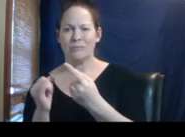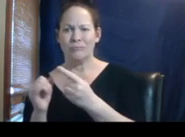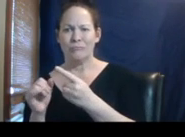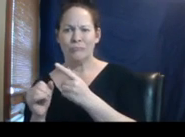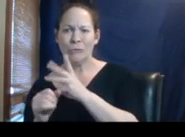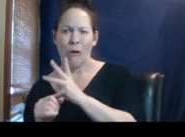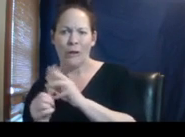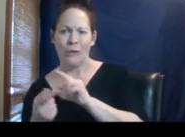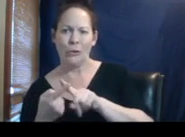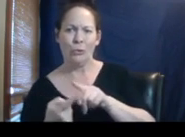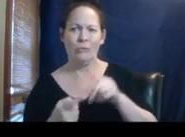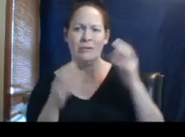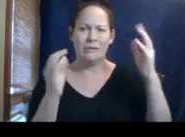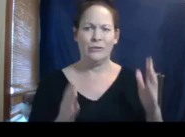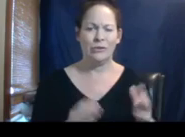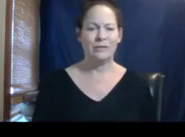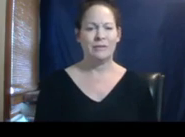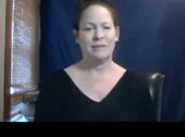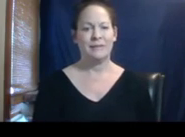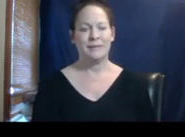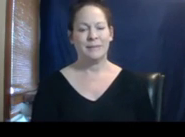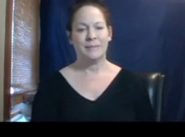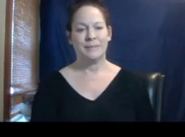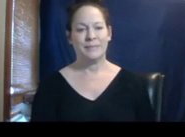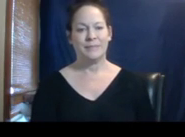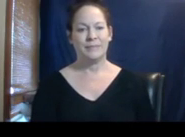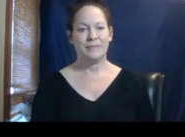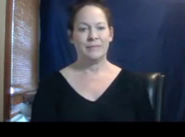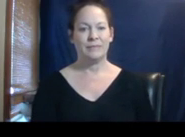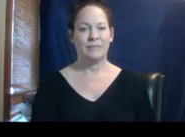Did that answer what you had there?